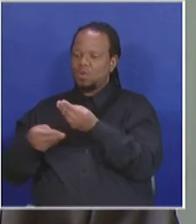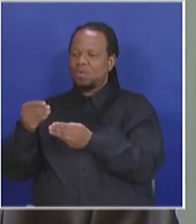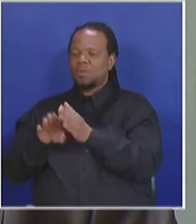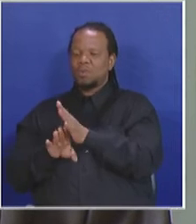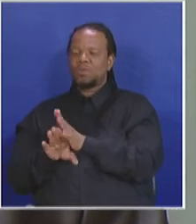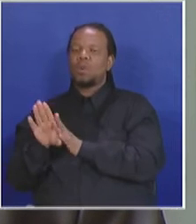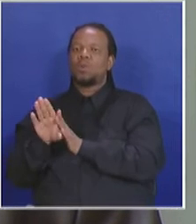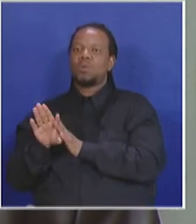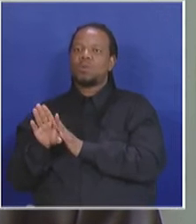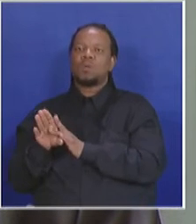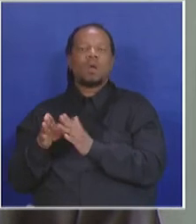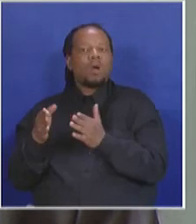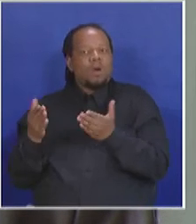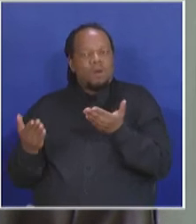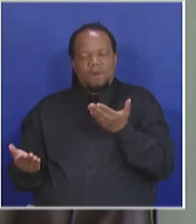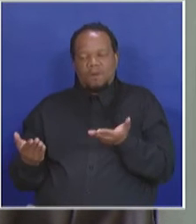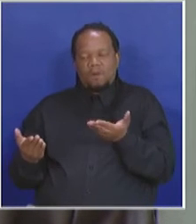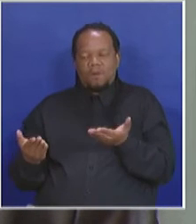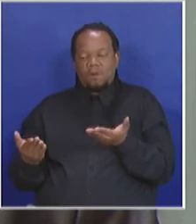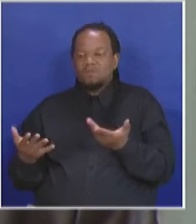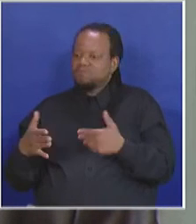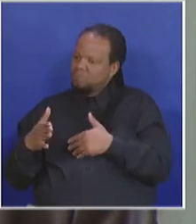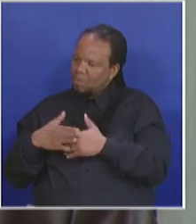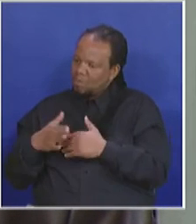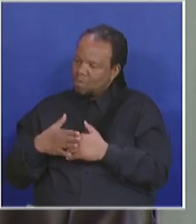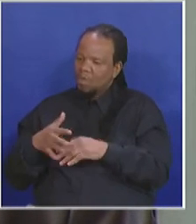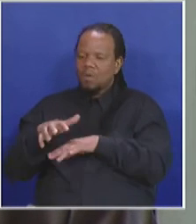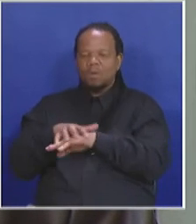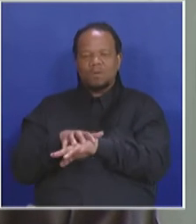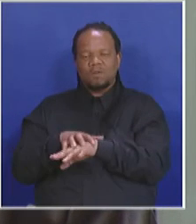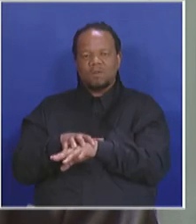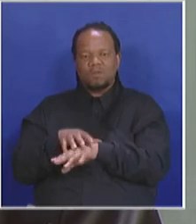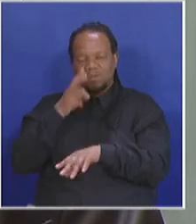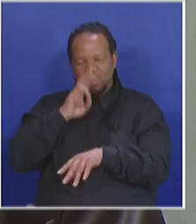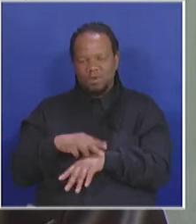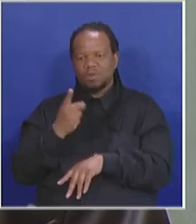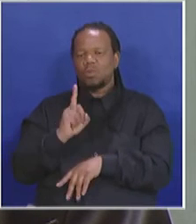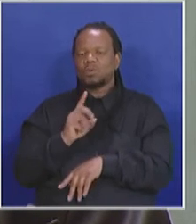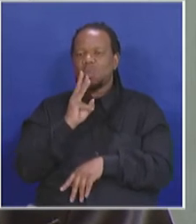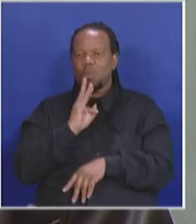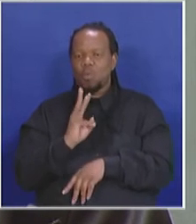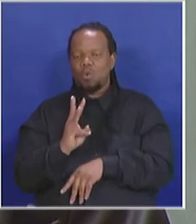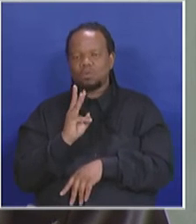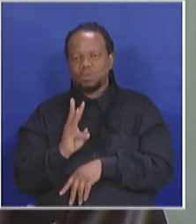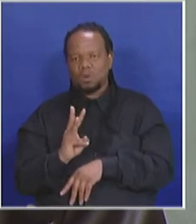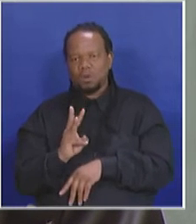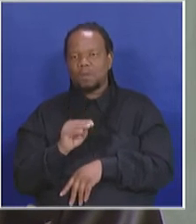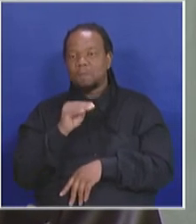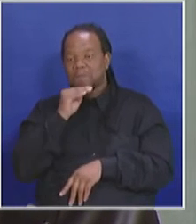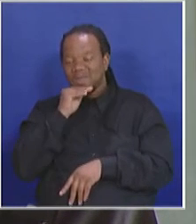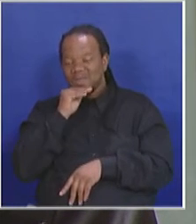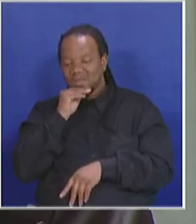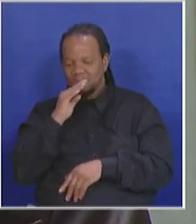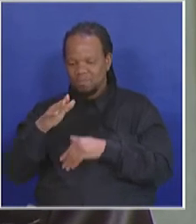However, to enhance agriculture in the province will need water, and that will require proper water